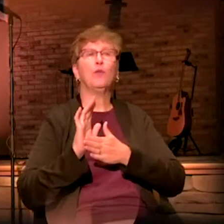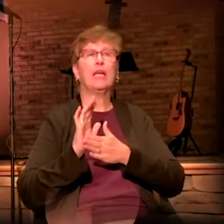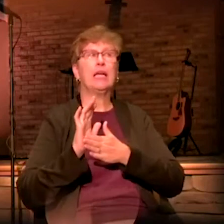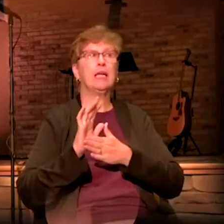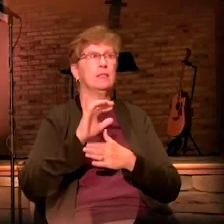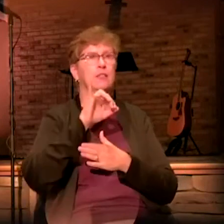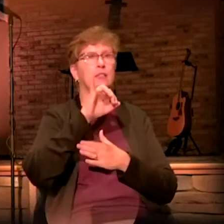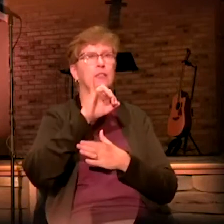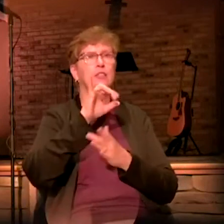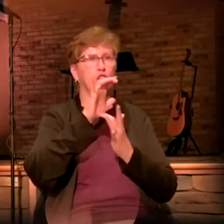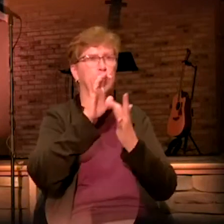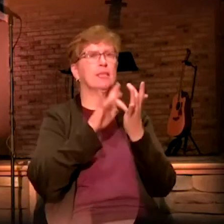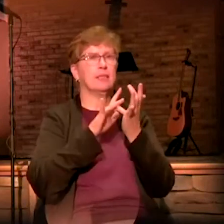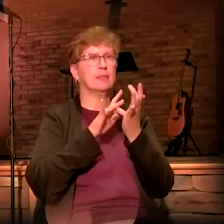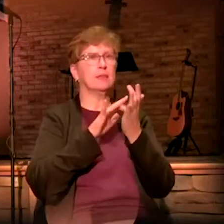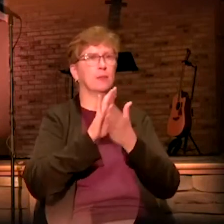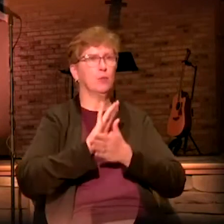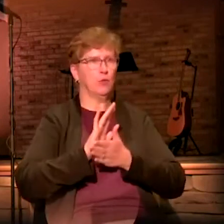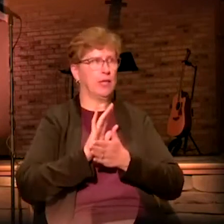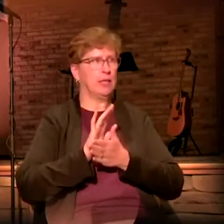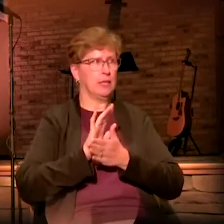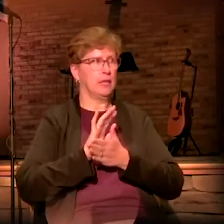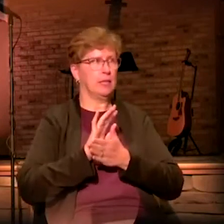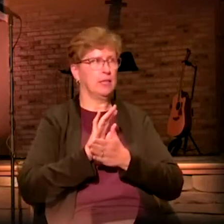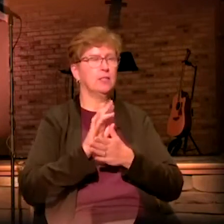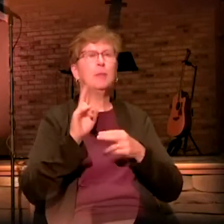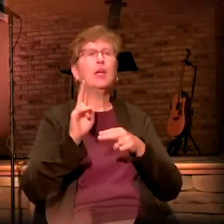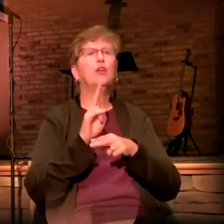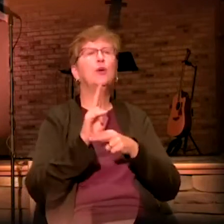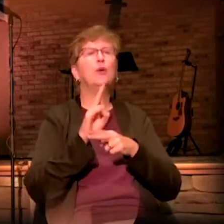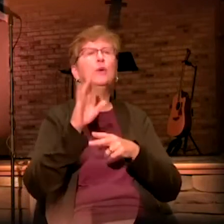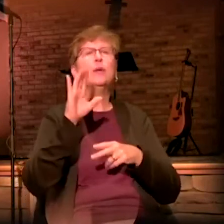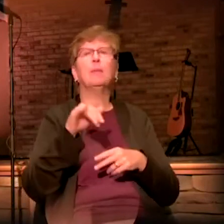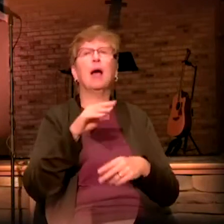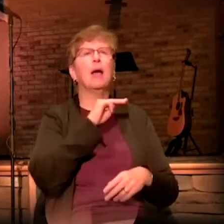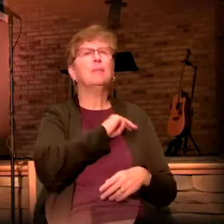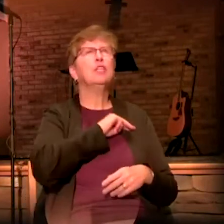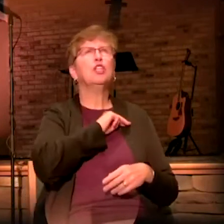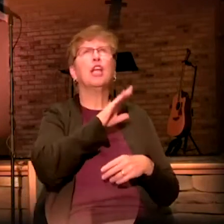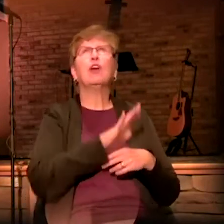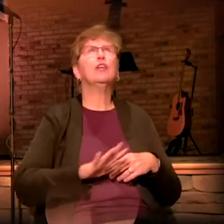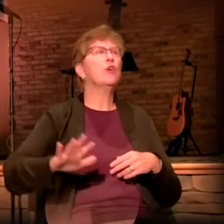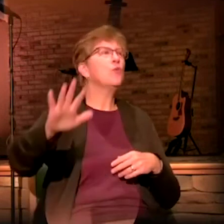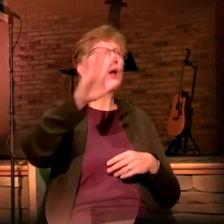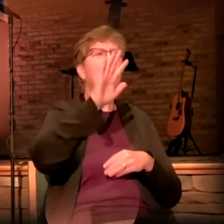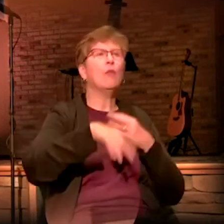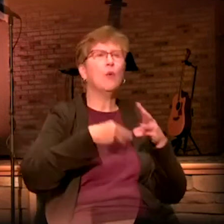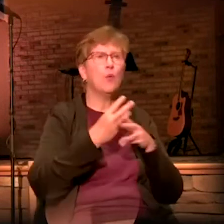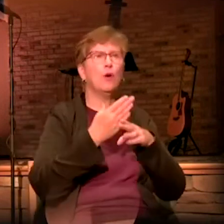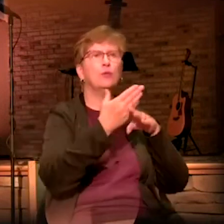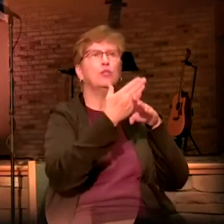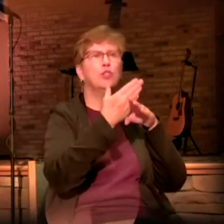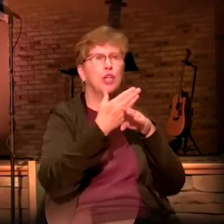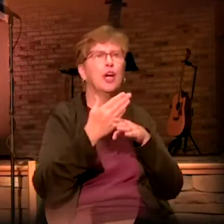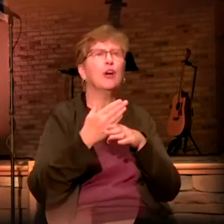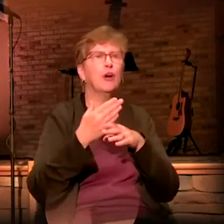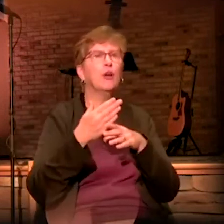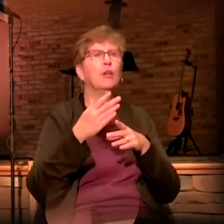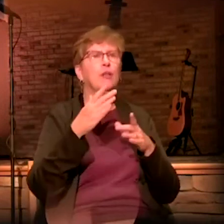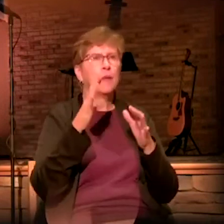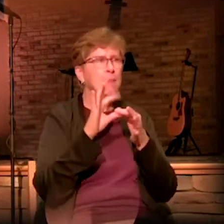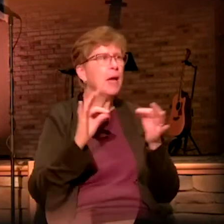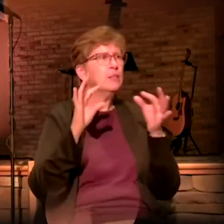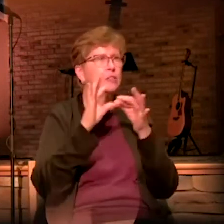Jesus. It's a movie that's being used by missionaries around the world to share the message of Jesus Christ. And we're going to